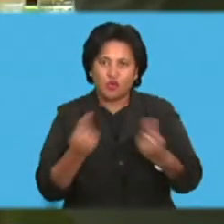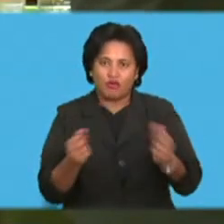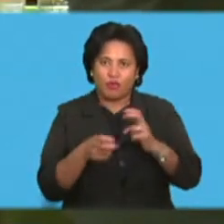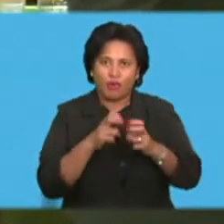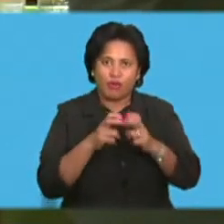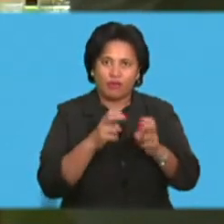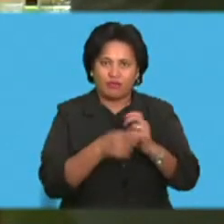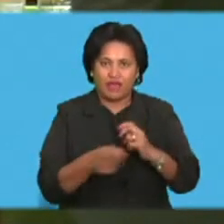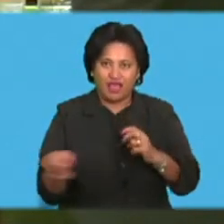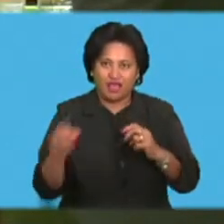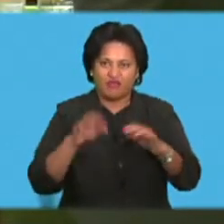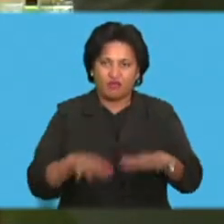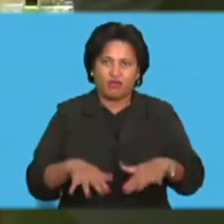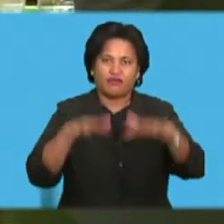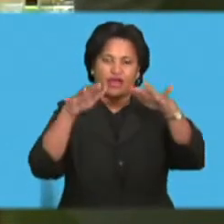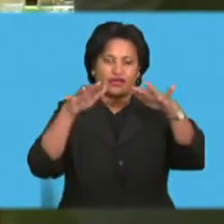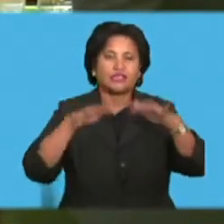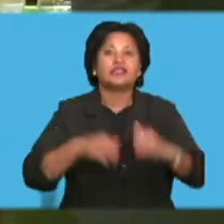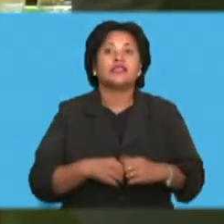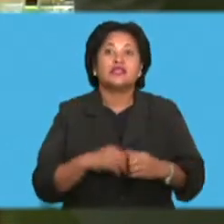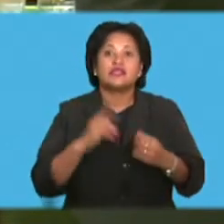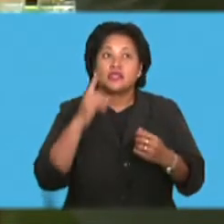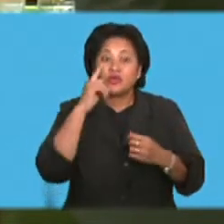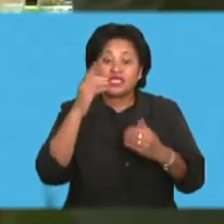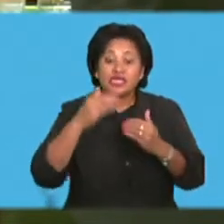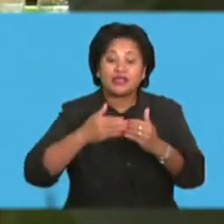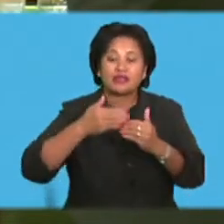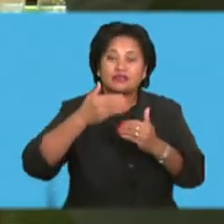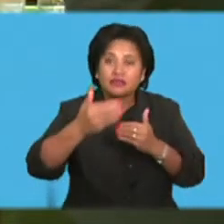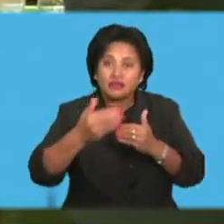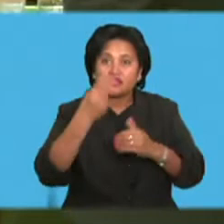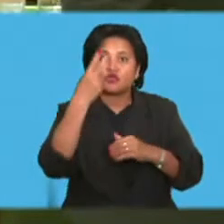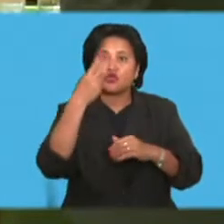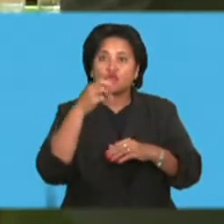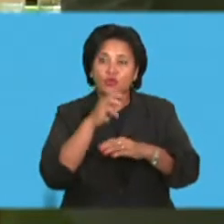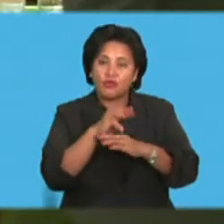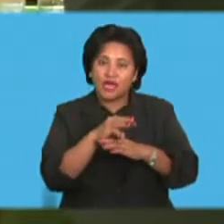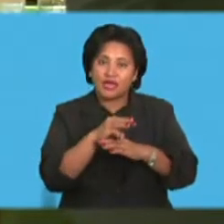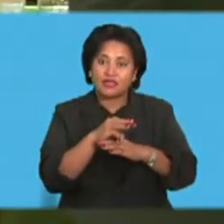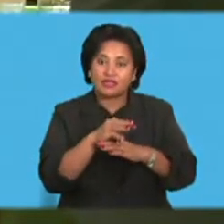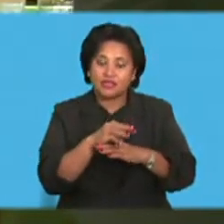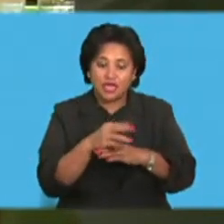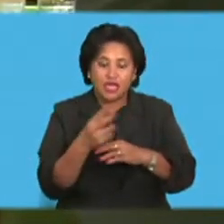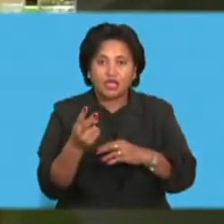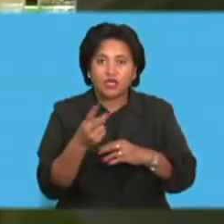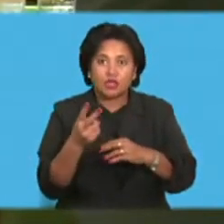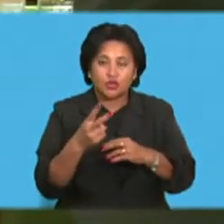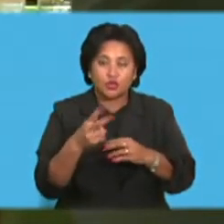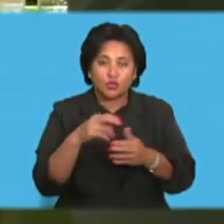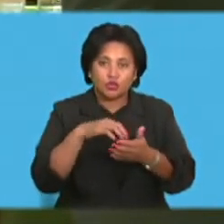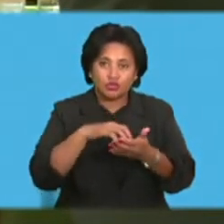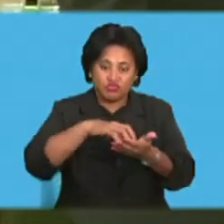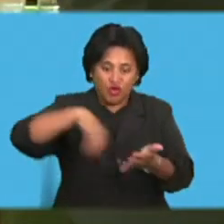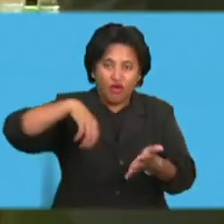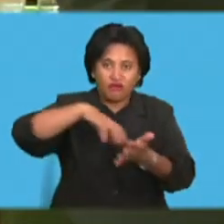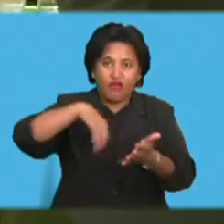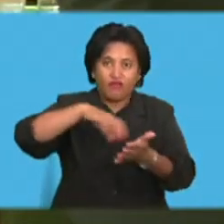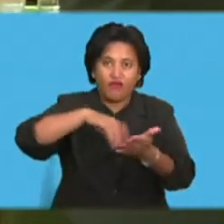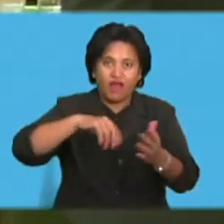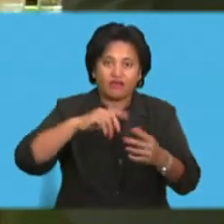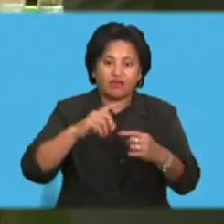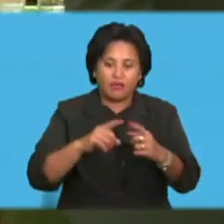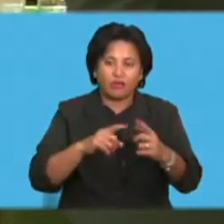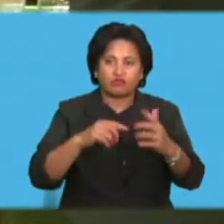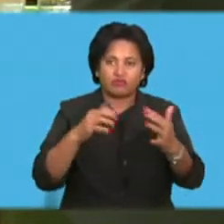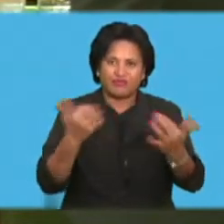at in the next 2 months or so to dredge a total of 80,000 cubic meters of